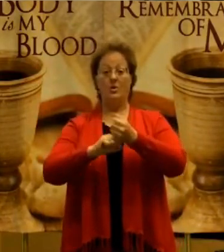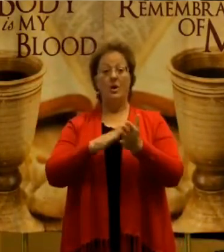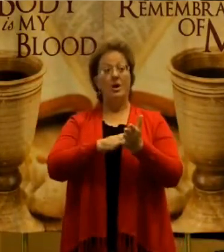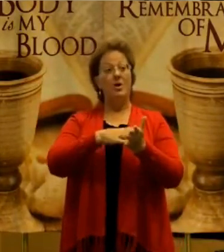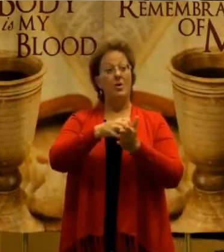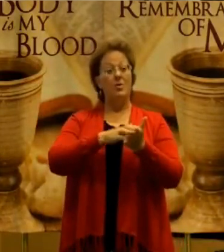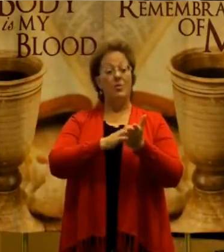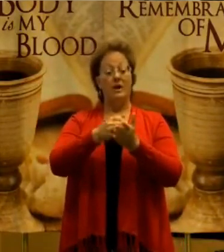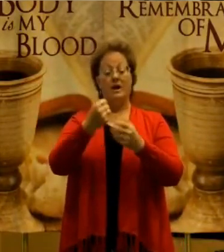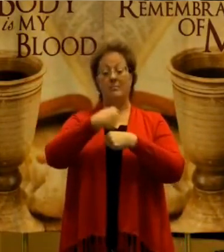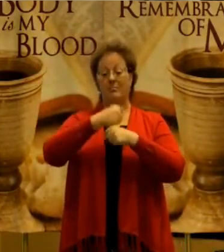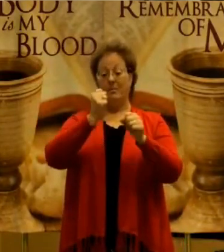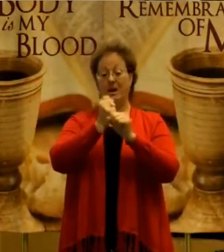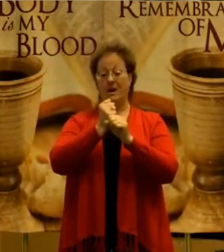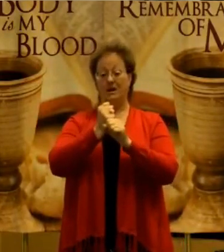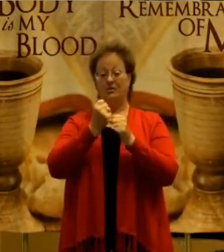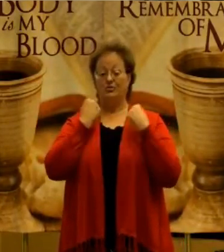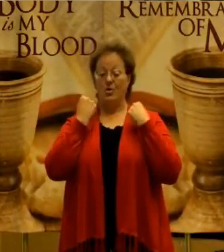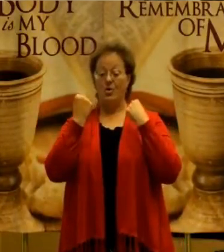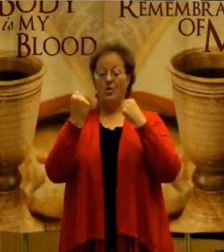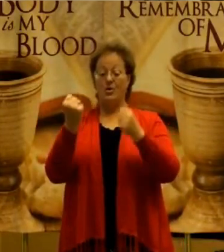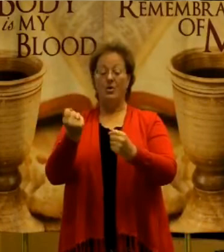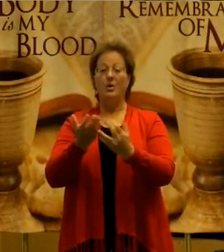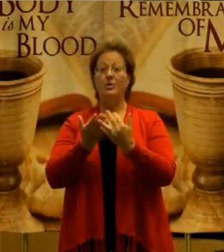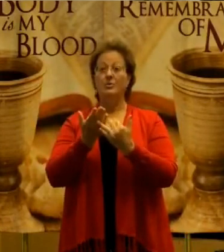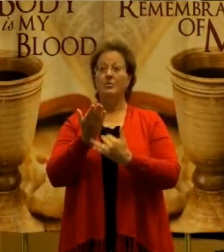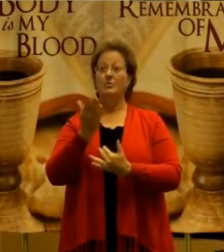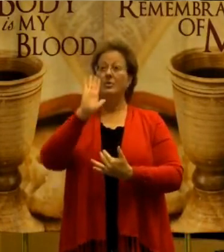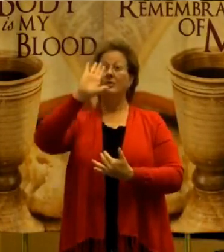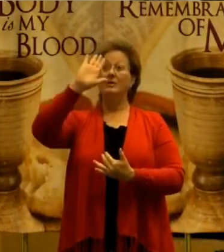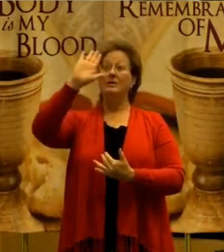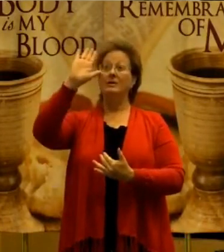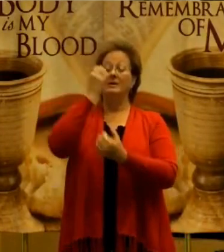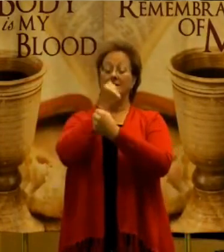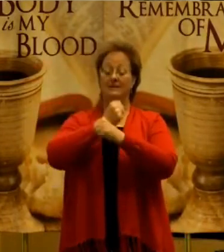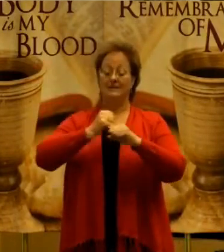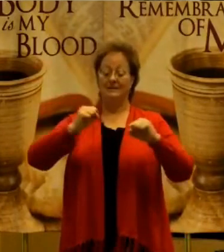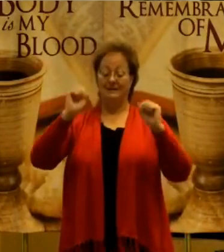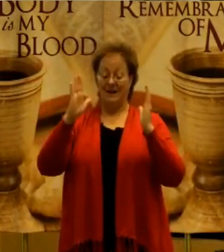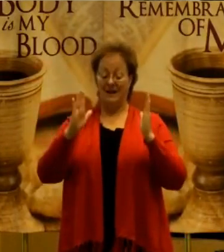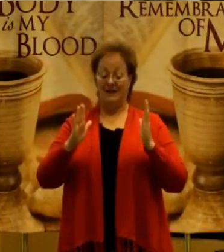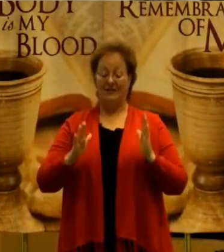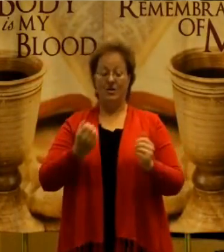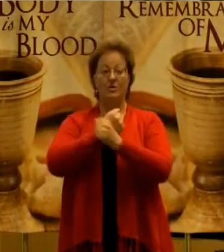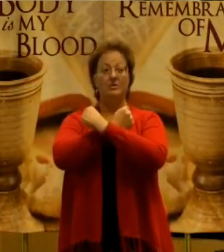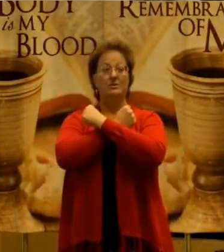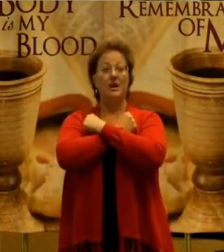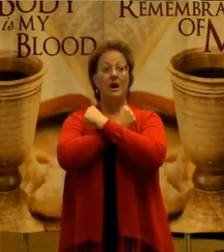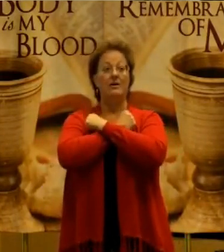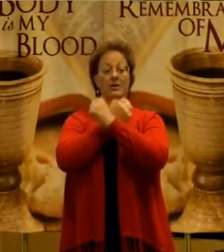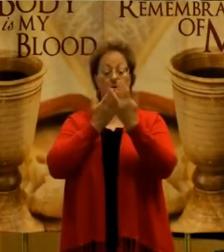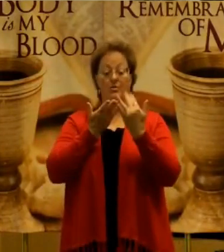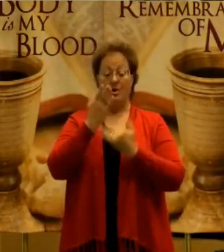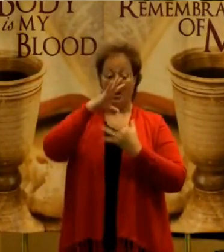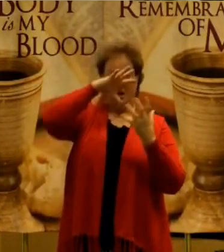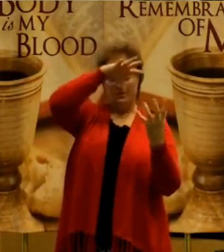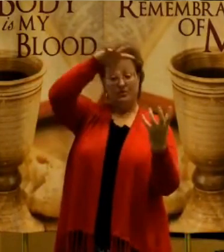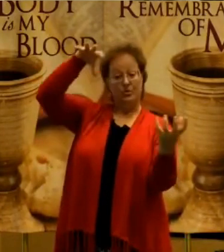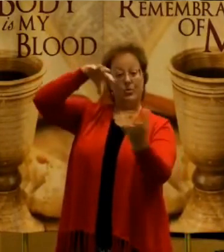cornerstone, weak made strong in the Savior's love. Through